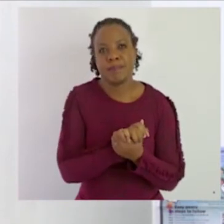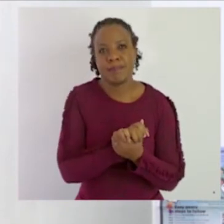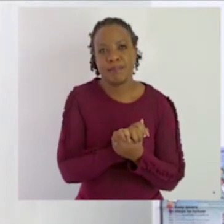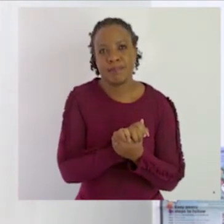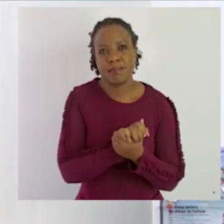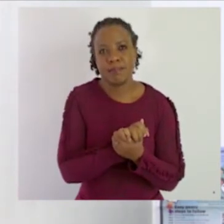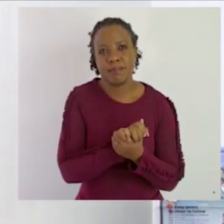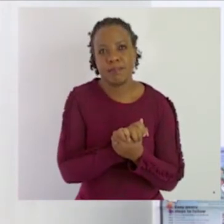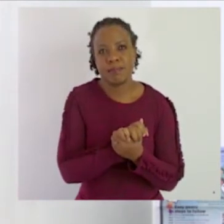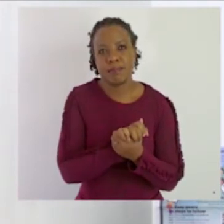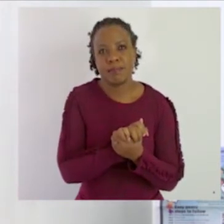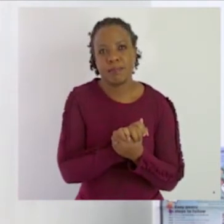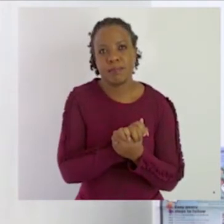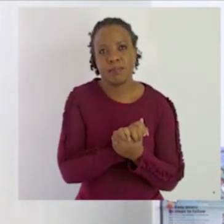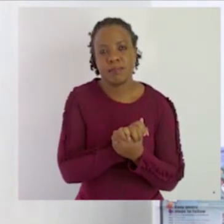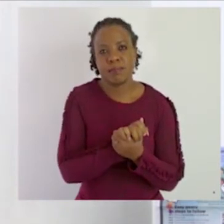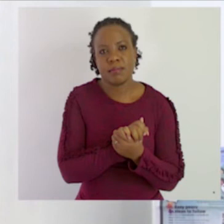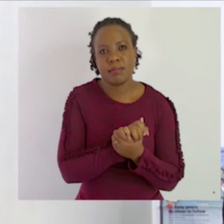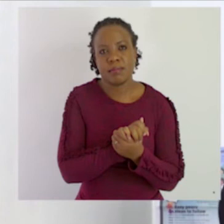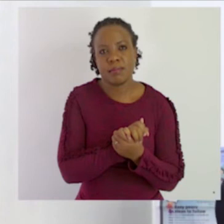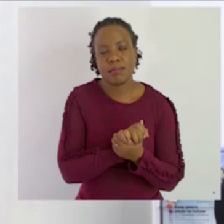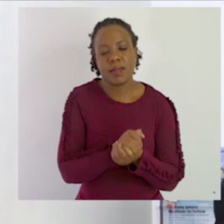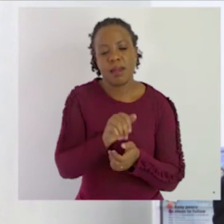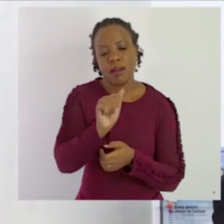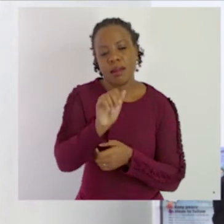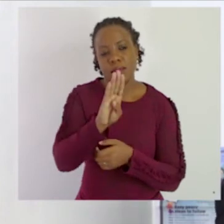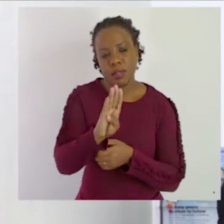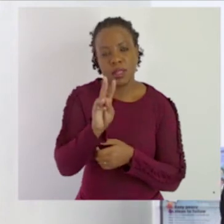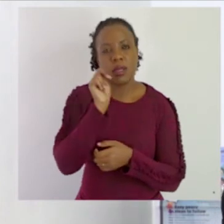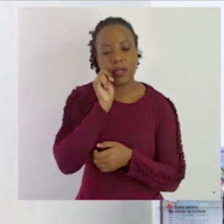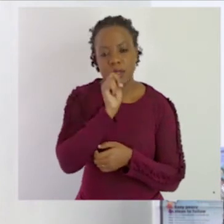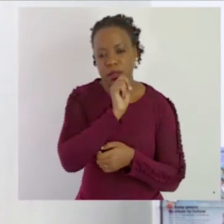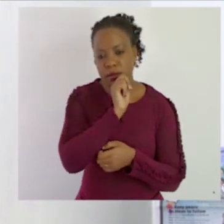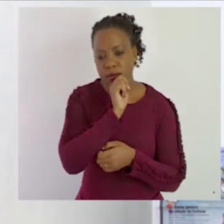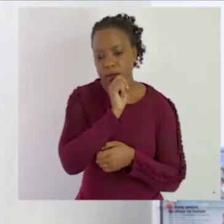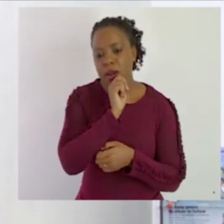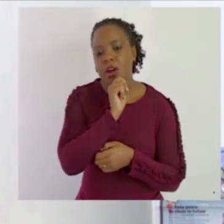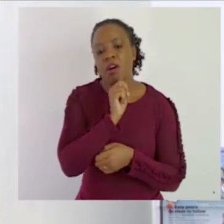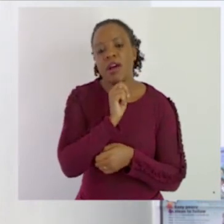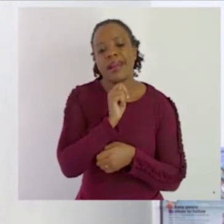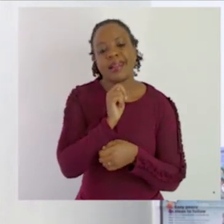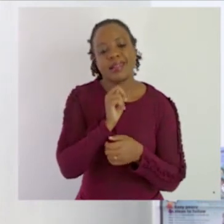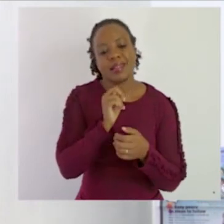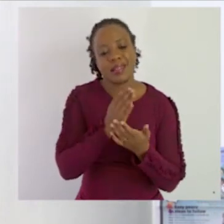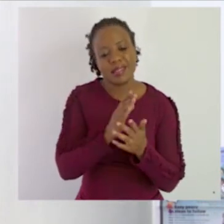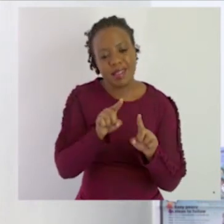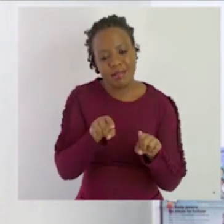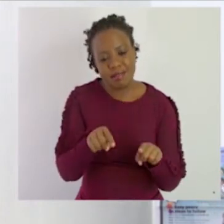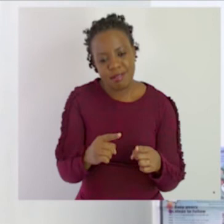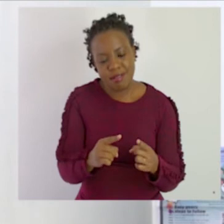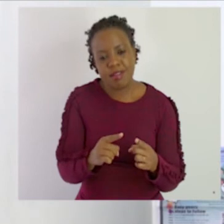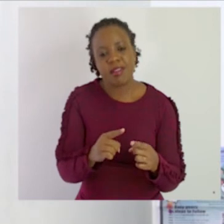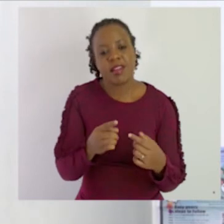appeal to the 5 senses. It has something to do with feelings. Examples that I've